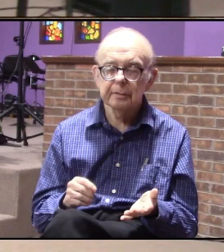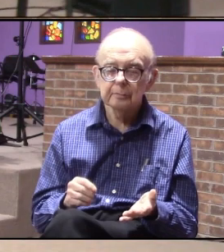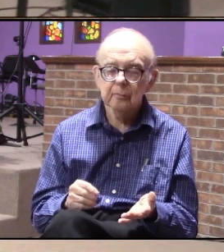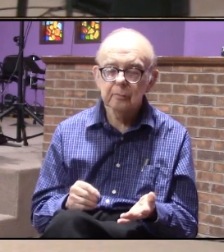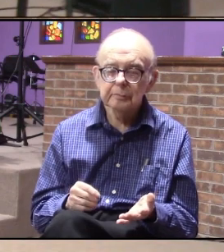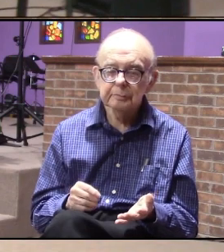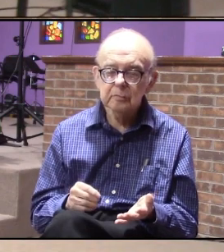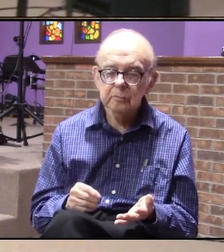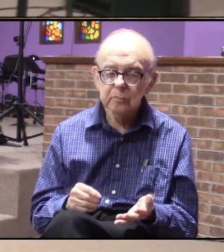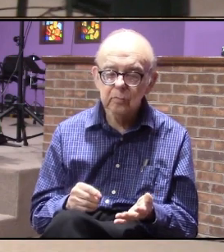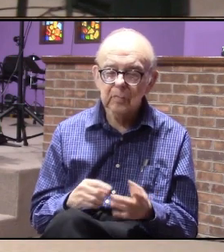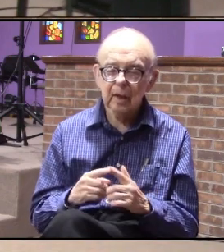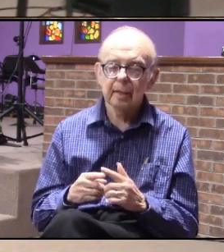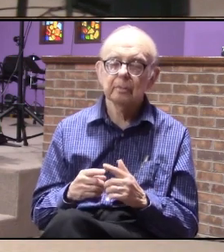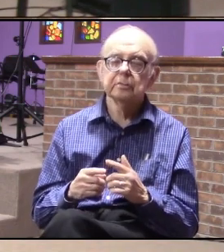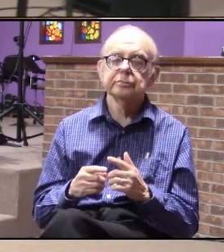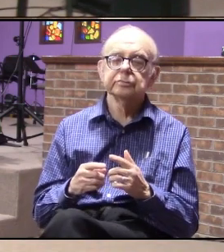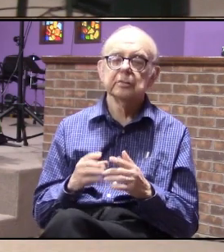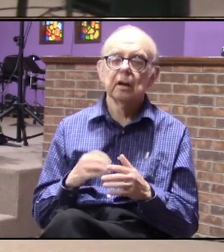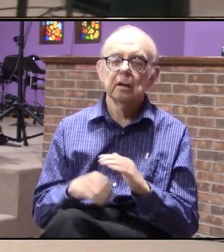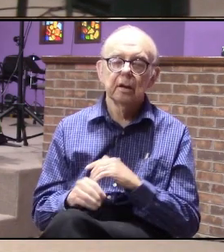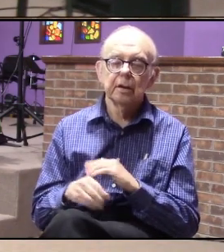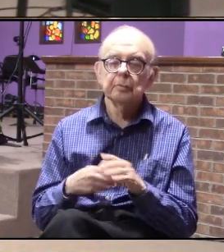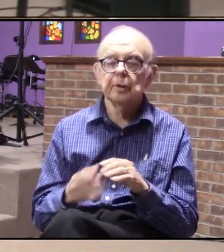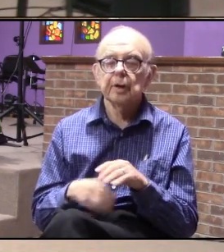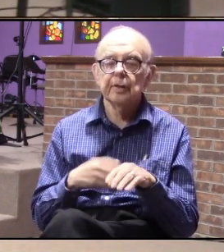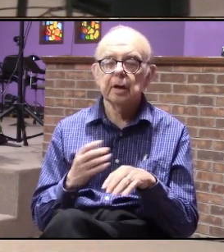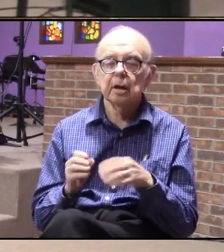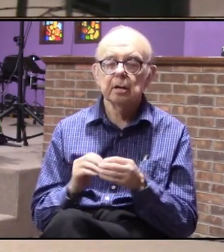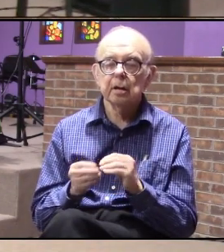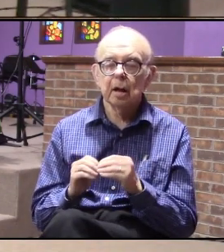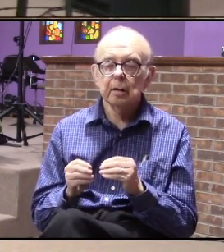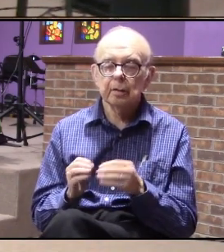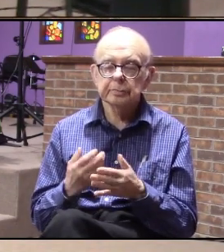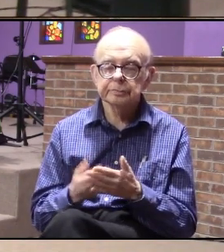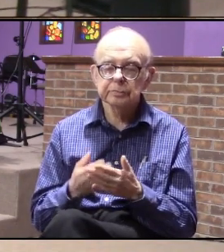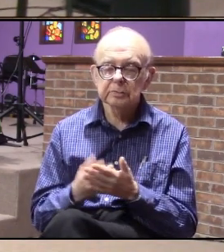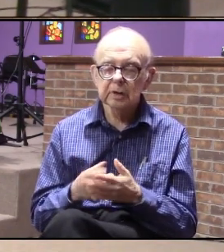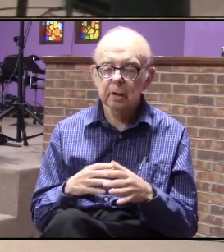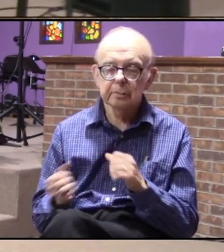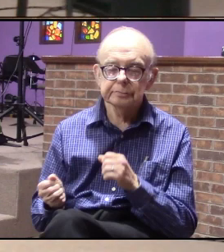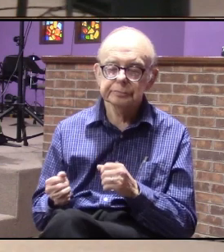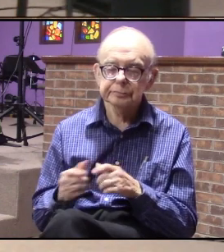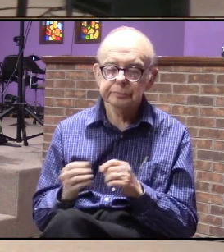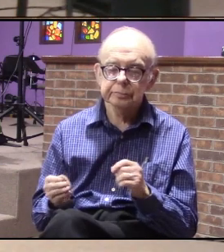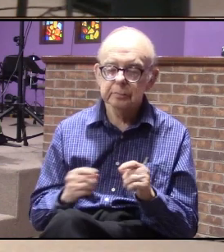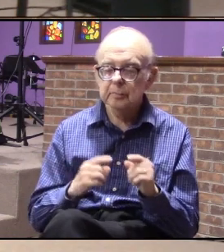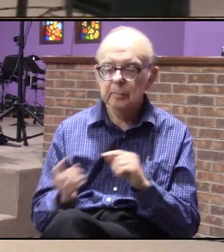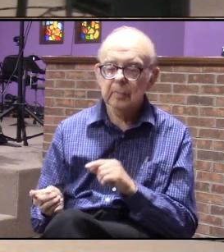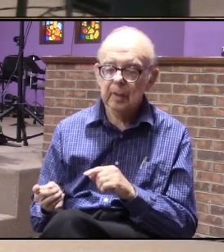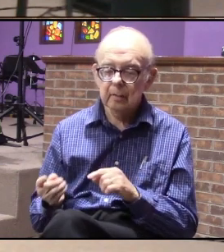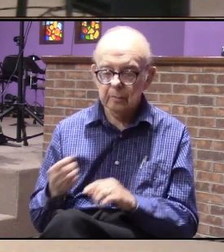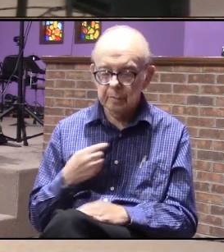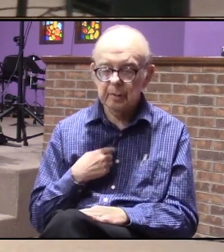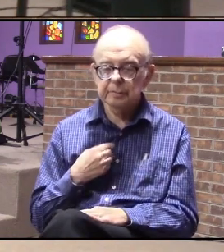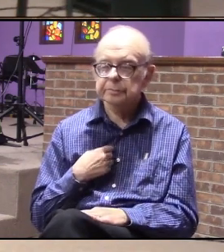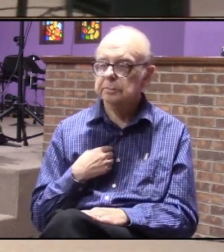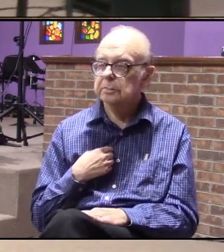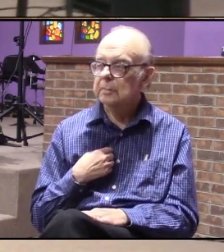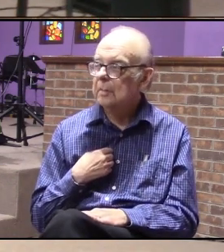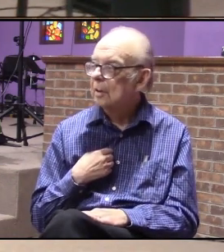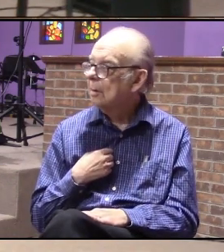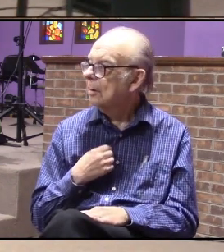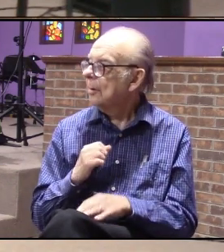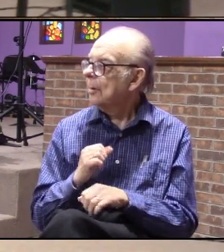would then encode the amount. So then they would take that check, and it would come over to me because I was working